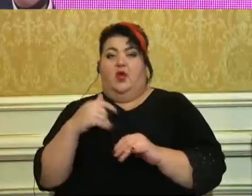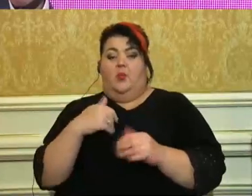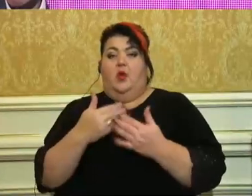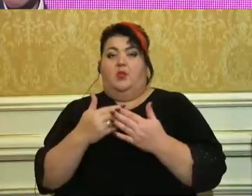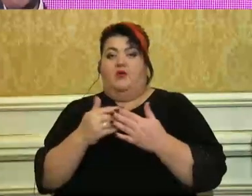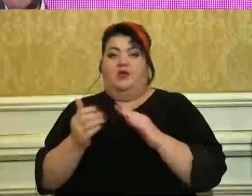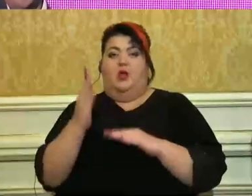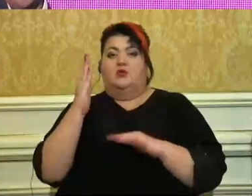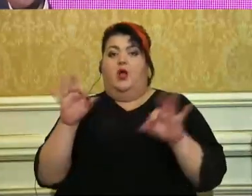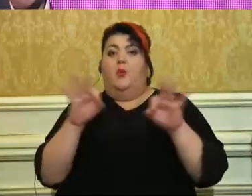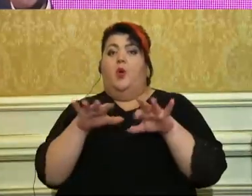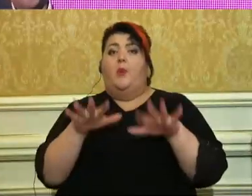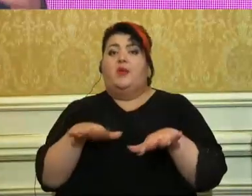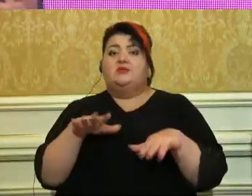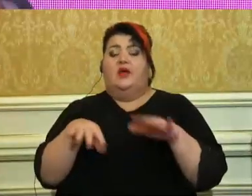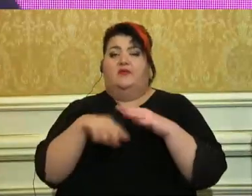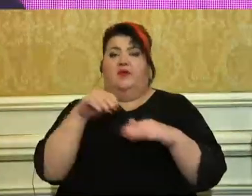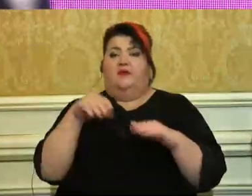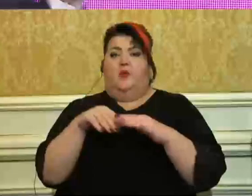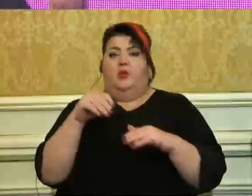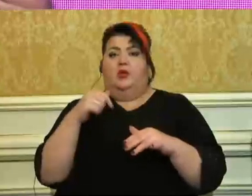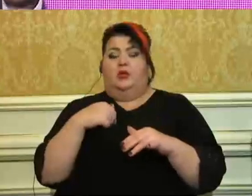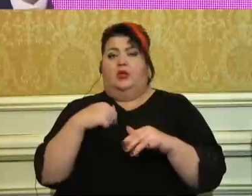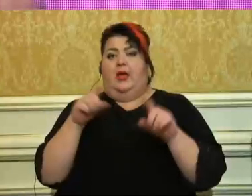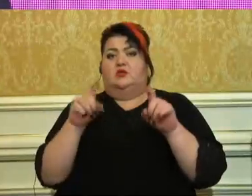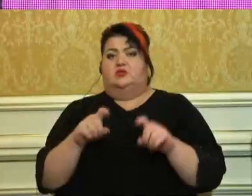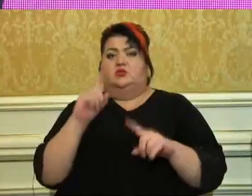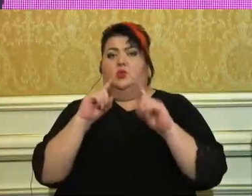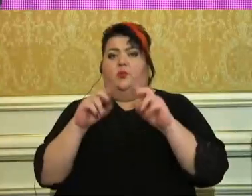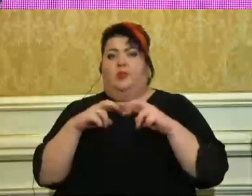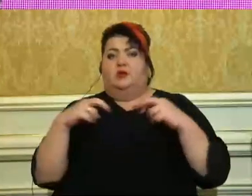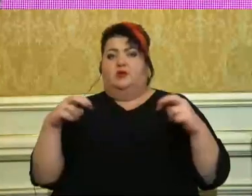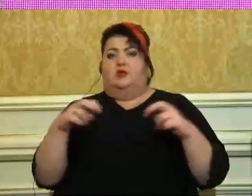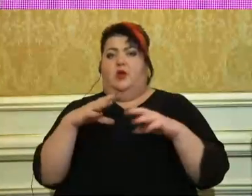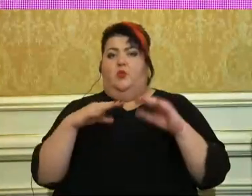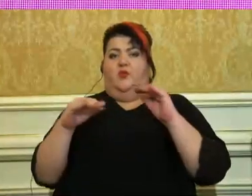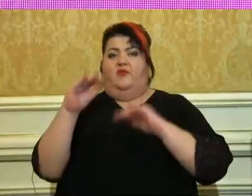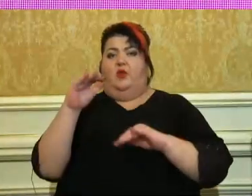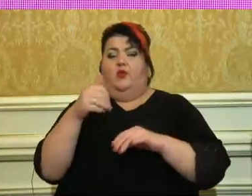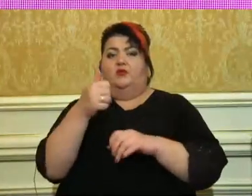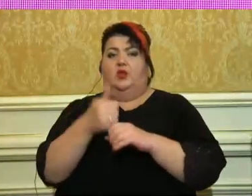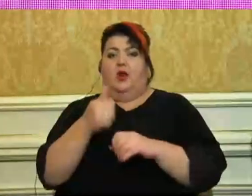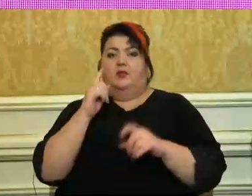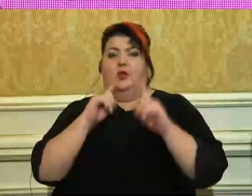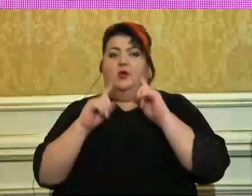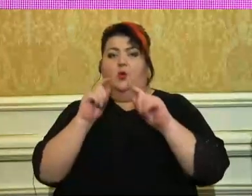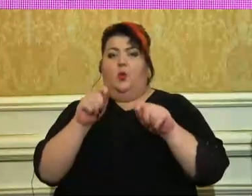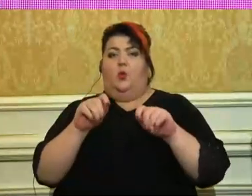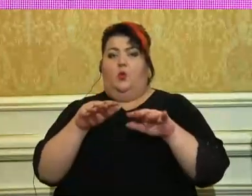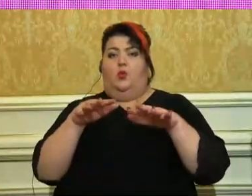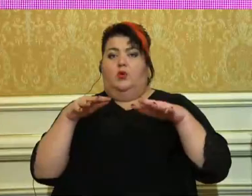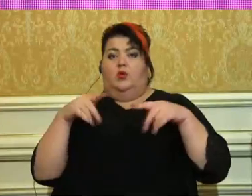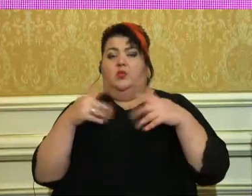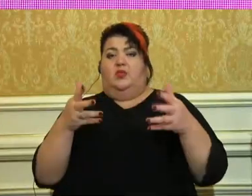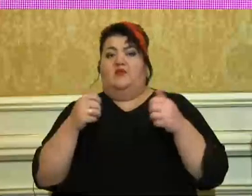and then we voted the law about the local elections, and I was the head of the president